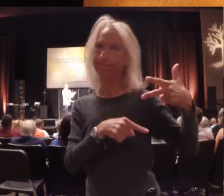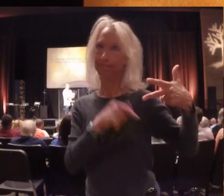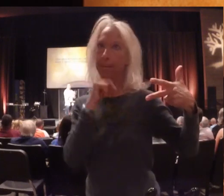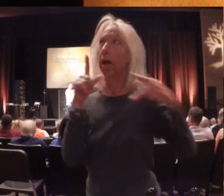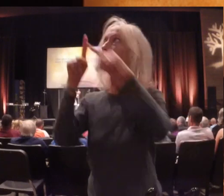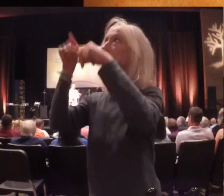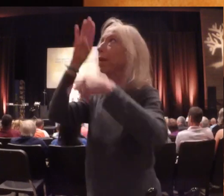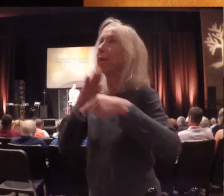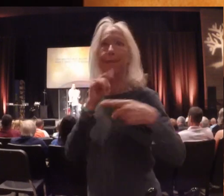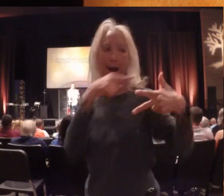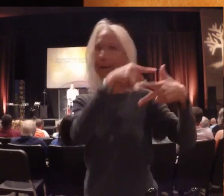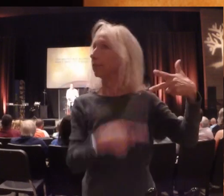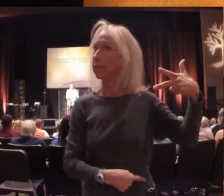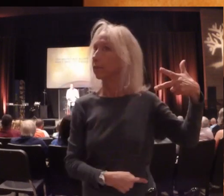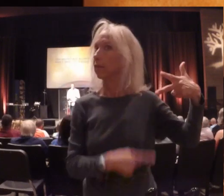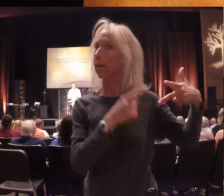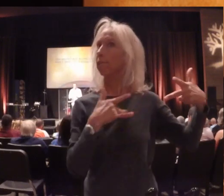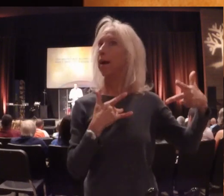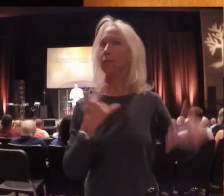God with all their heart and all their mind and all their strength